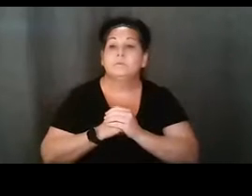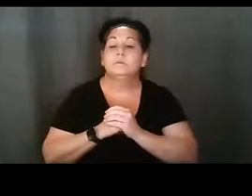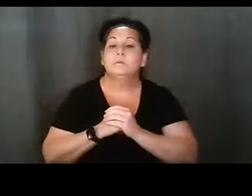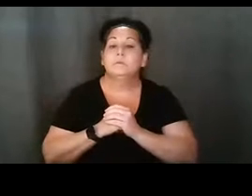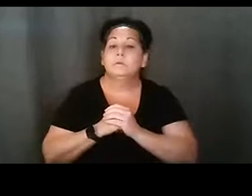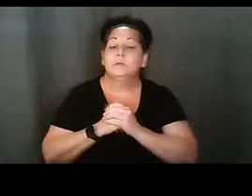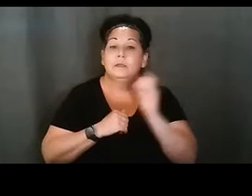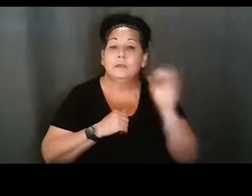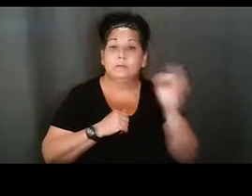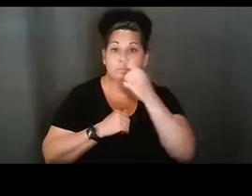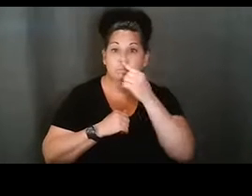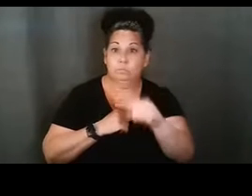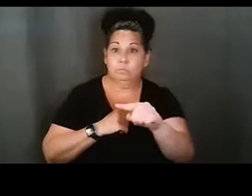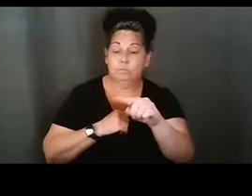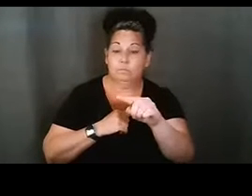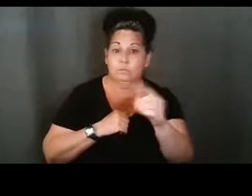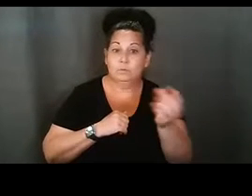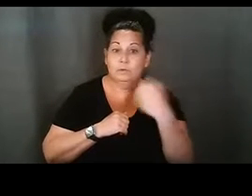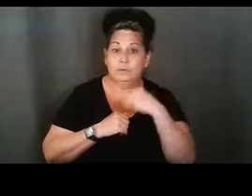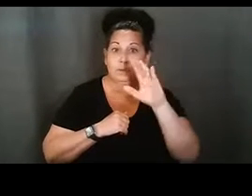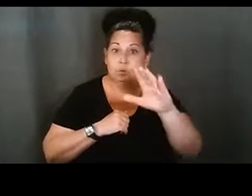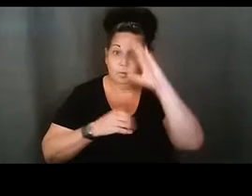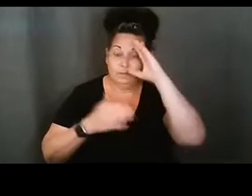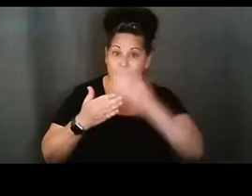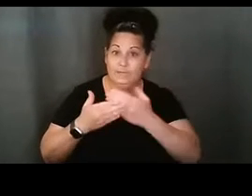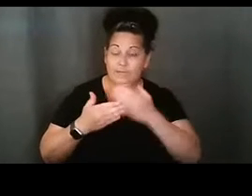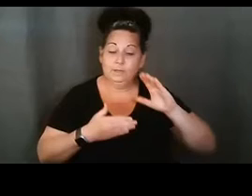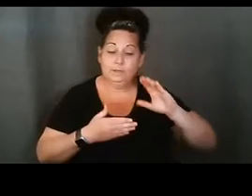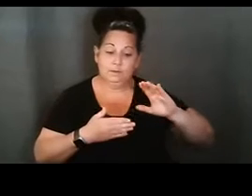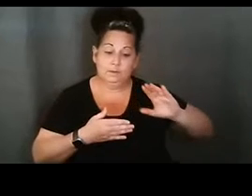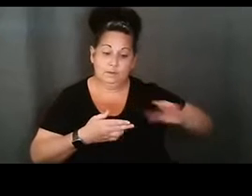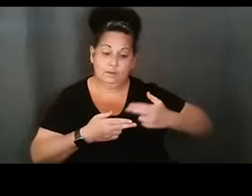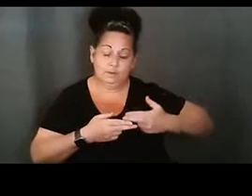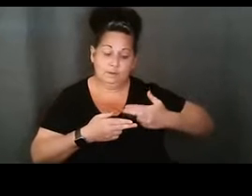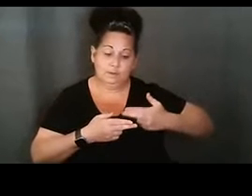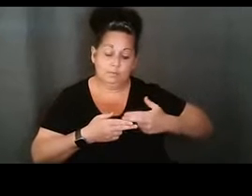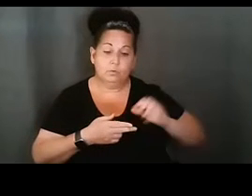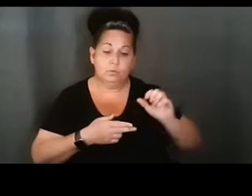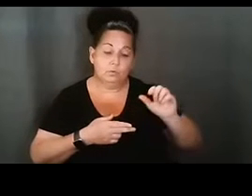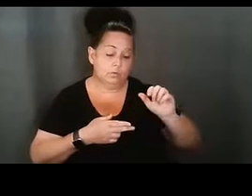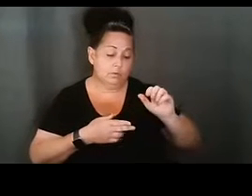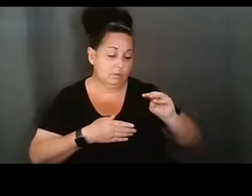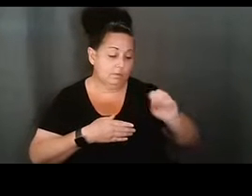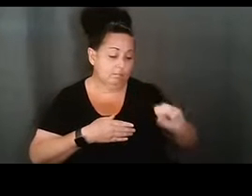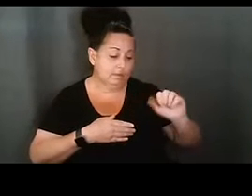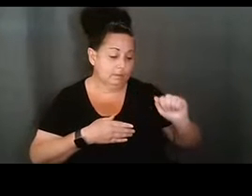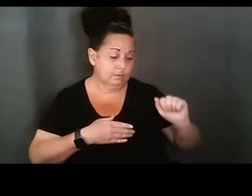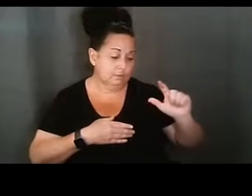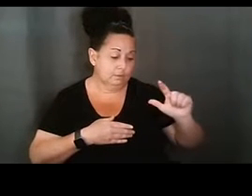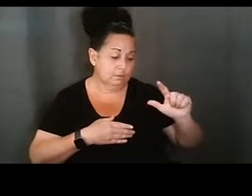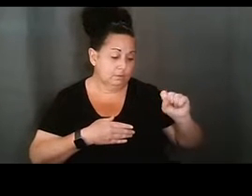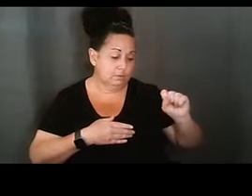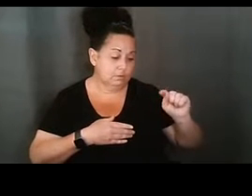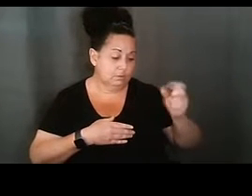If you don't mind giving me your son, giving the name to Ms. Austin, and I'll be back in Macon again